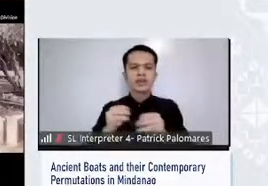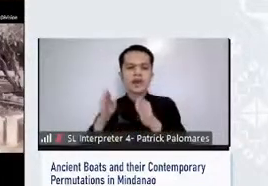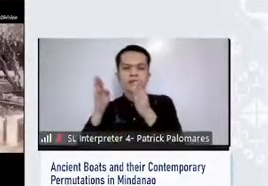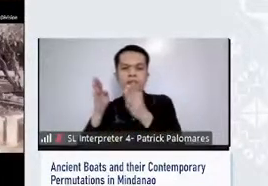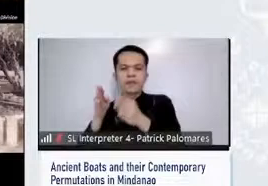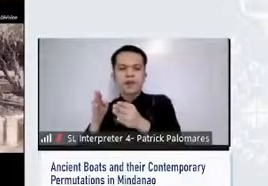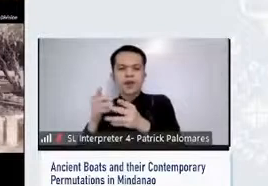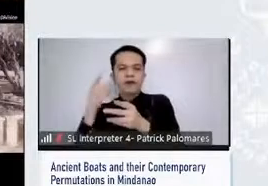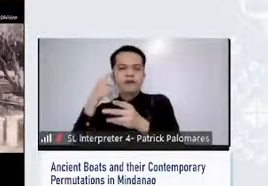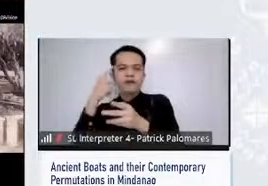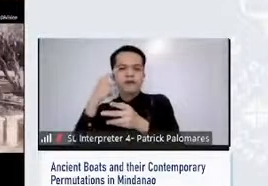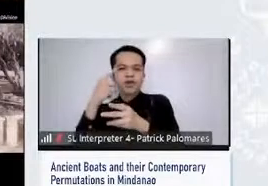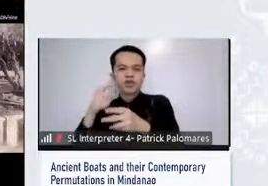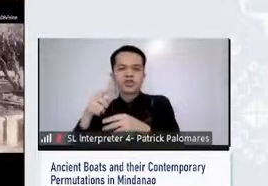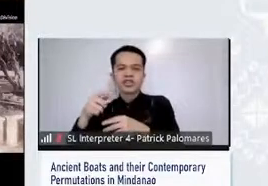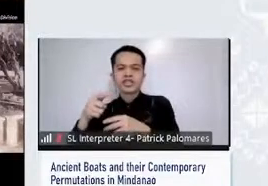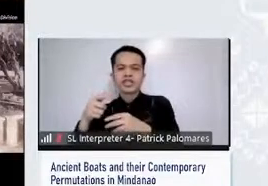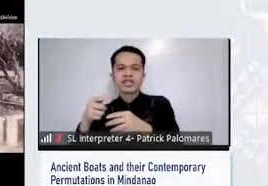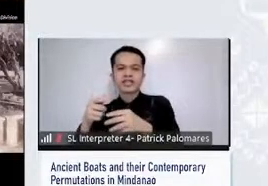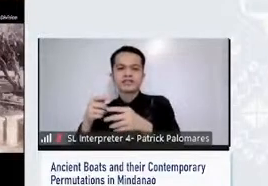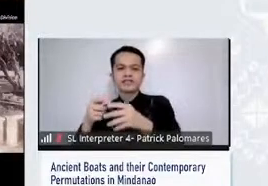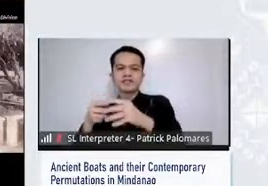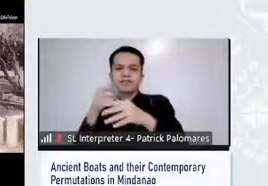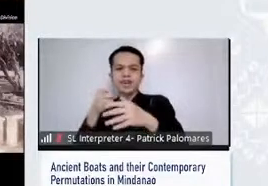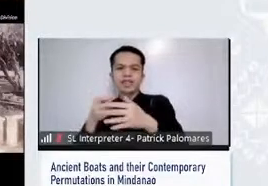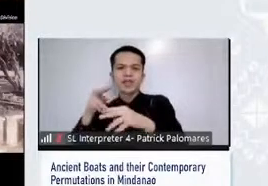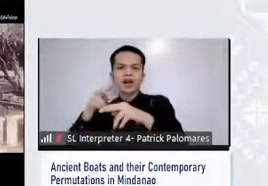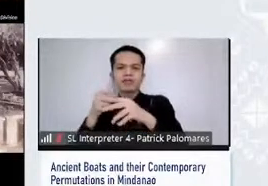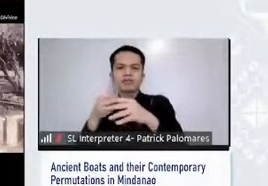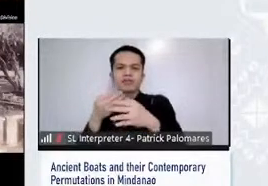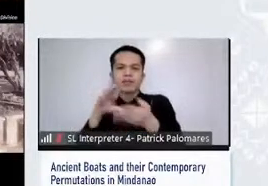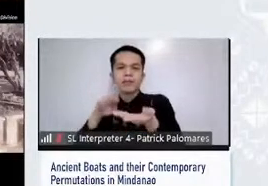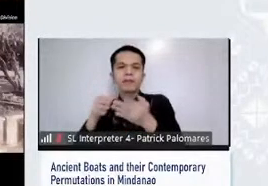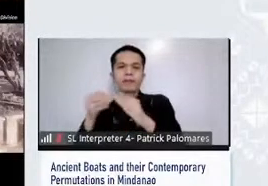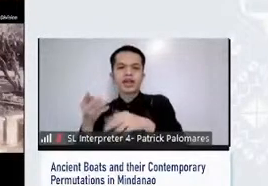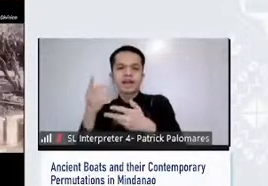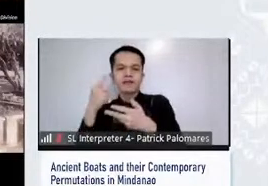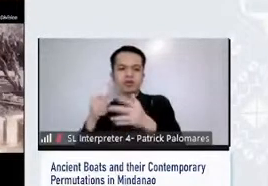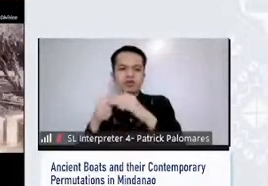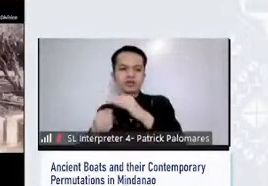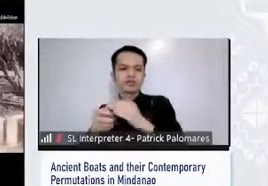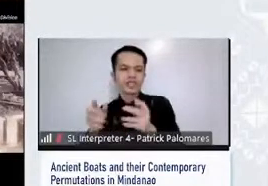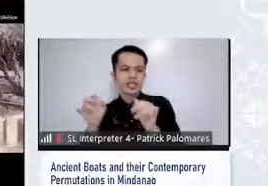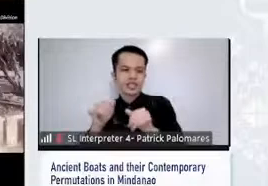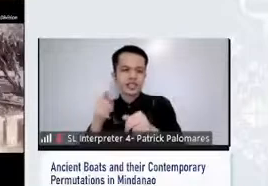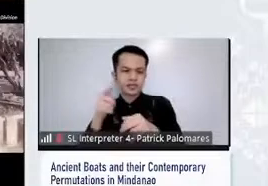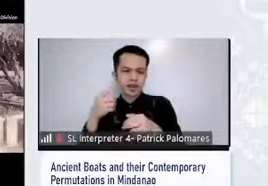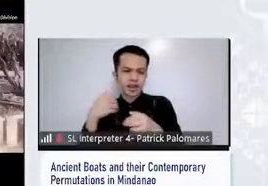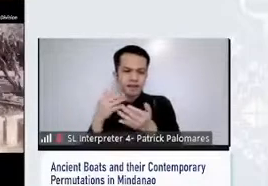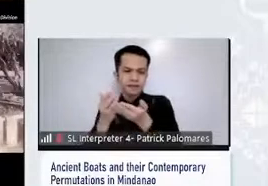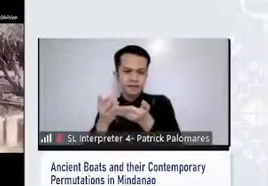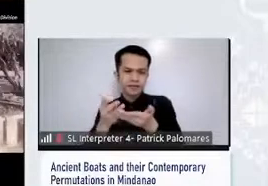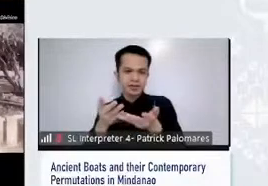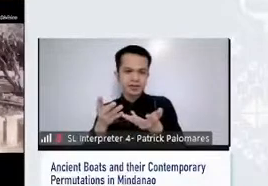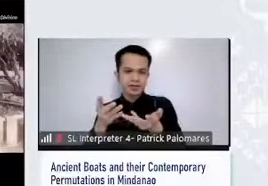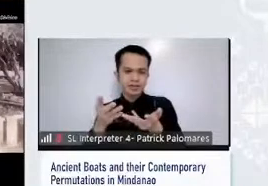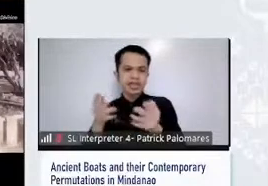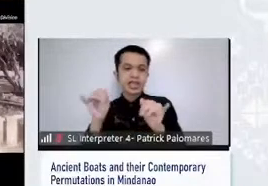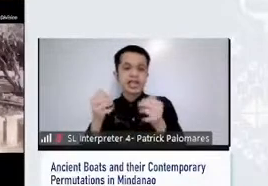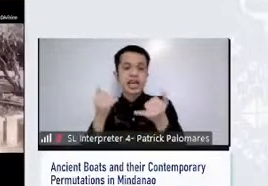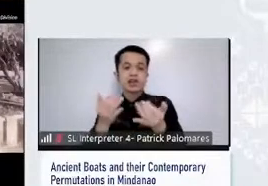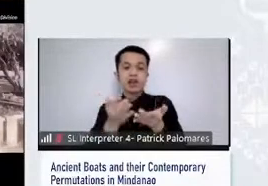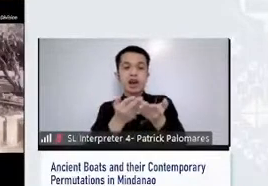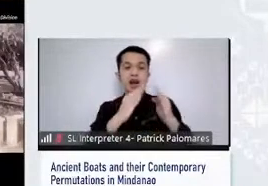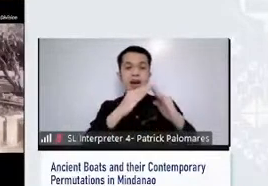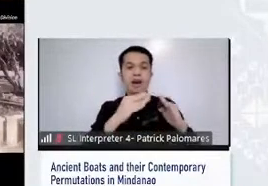markers. Each boat has a specific name, but there is no general term for boat. The houseboats provide shelter